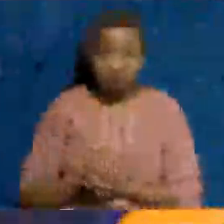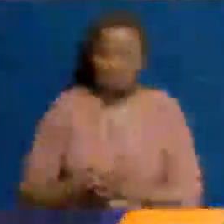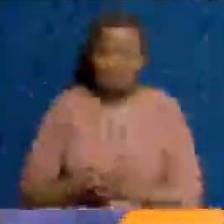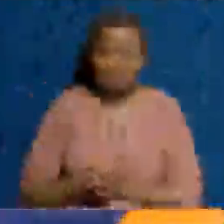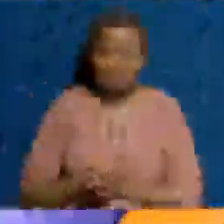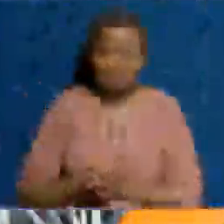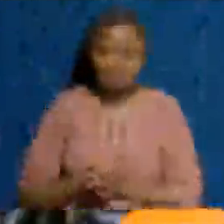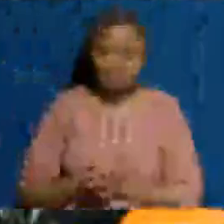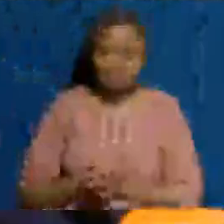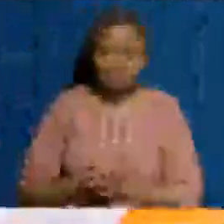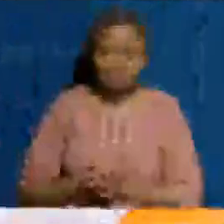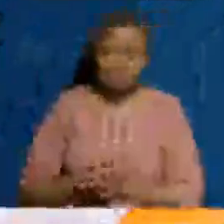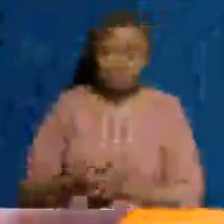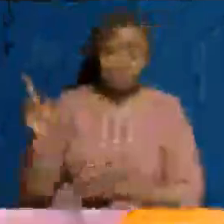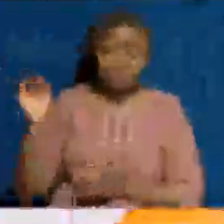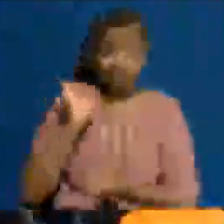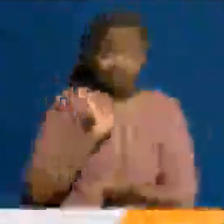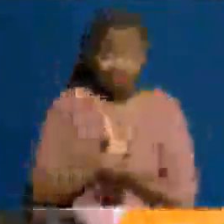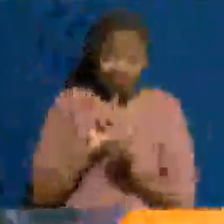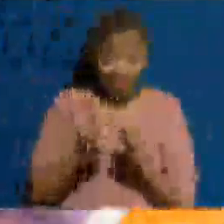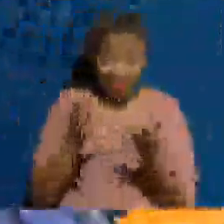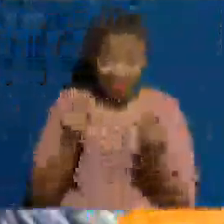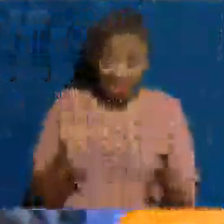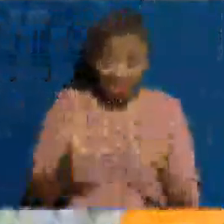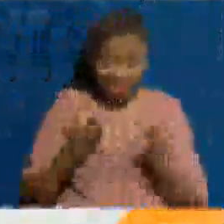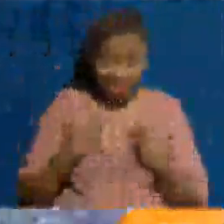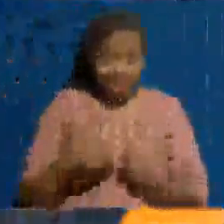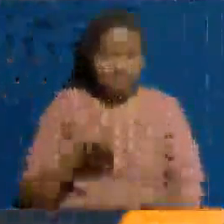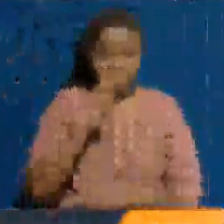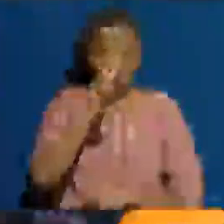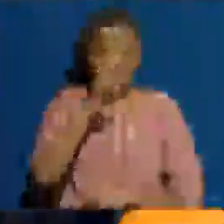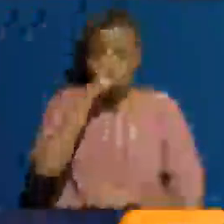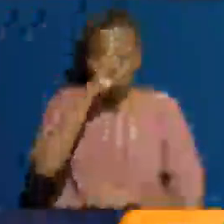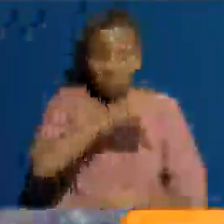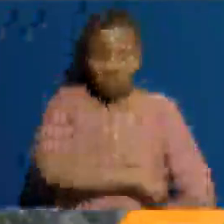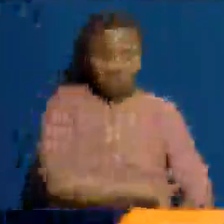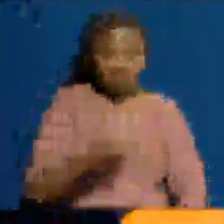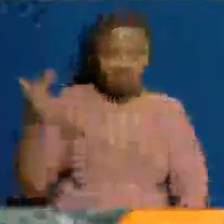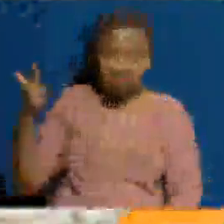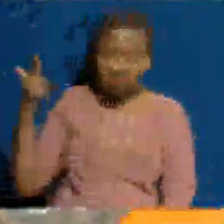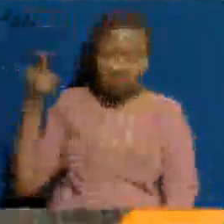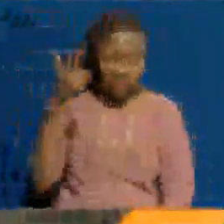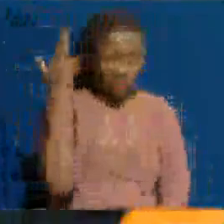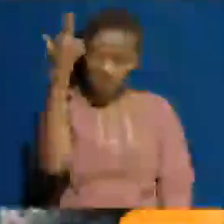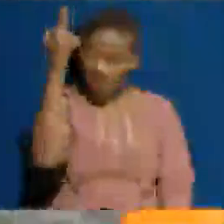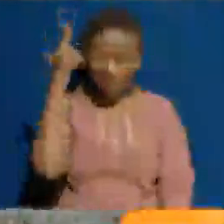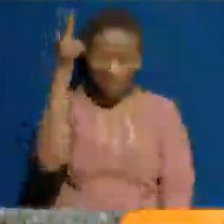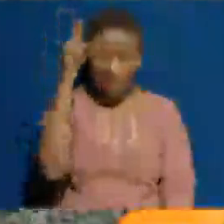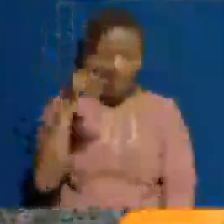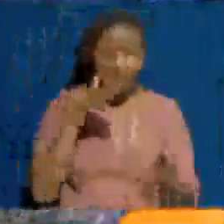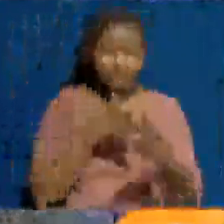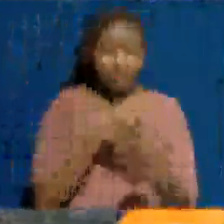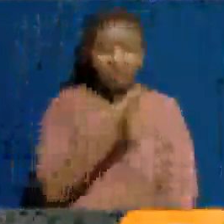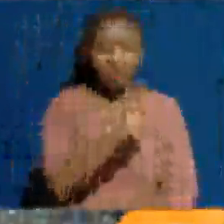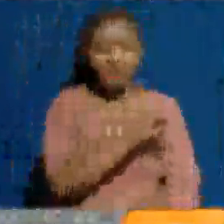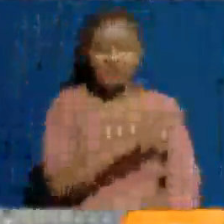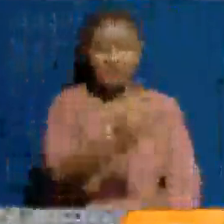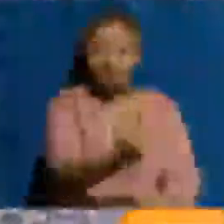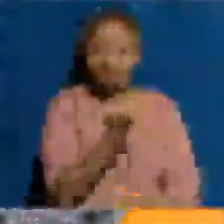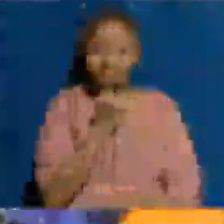Their arrests were not without drama. Two of the officers brandishing their guns, firing in the air to stop the ESCC detectives